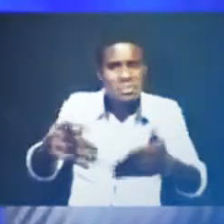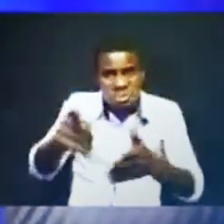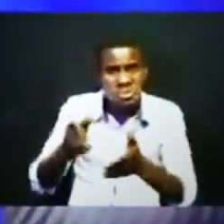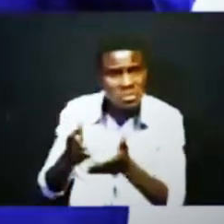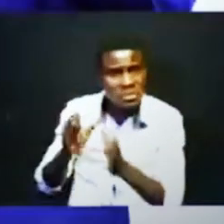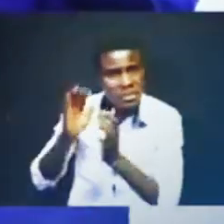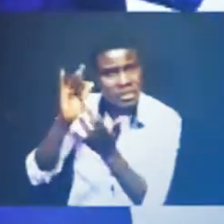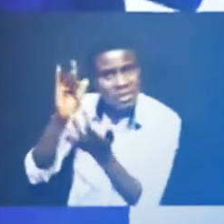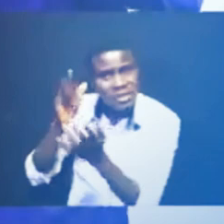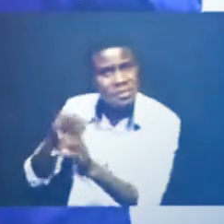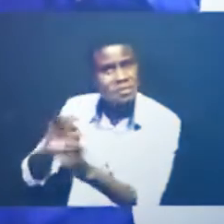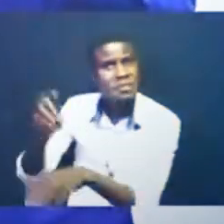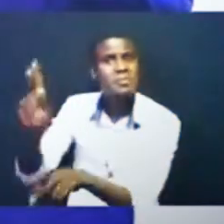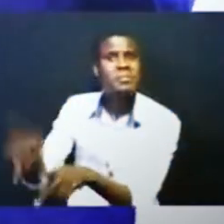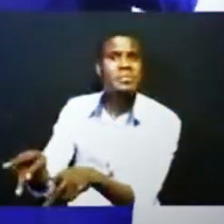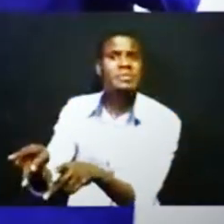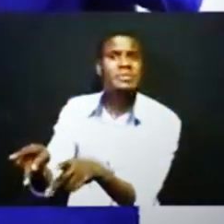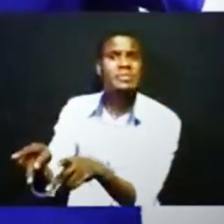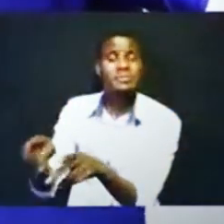So